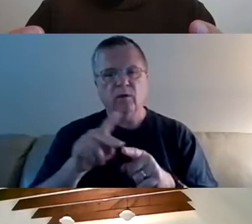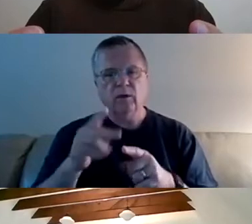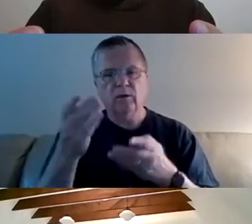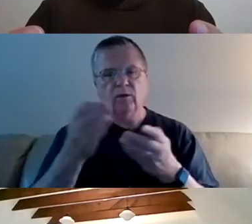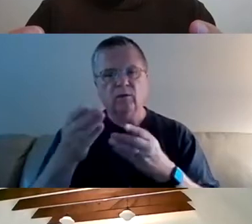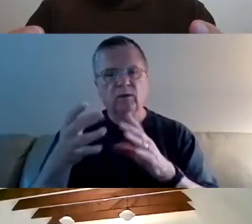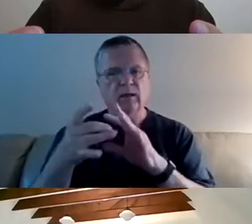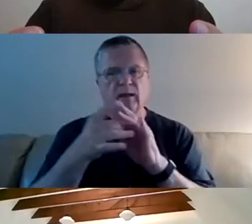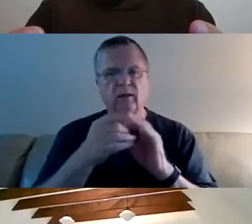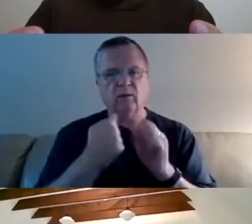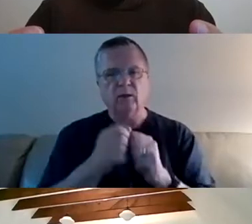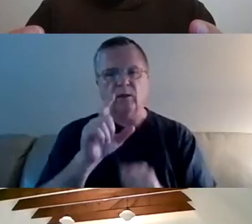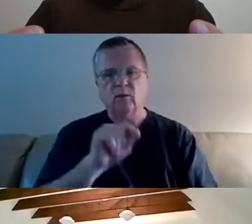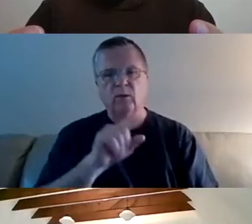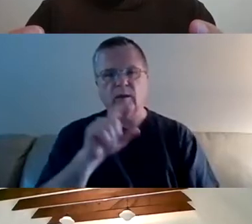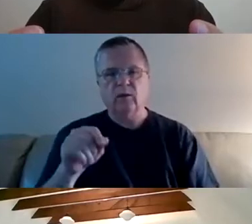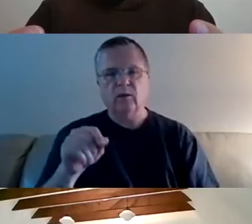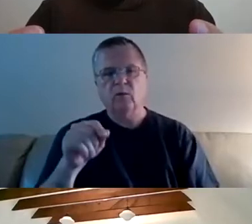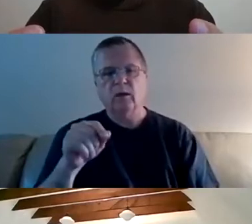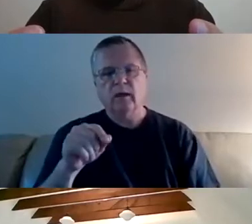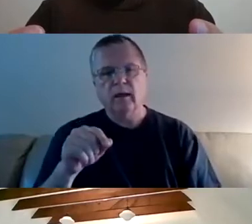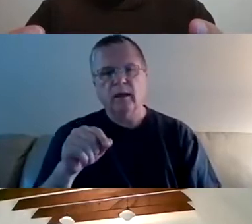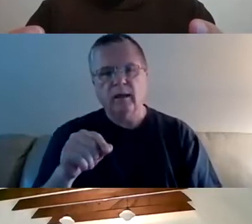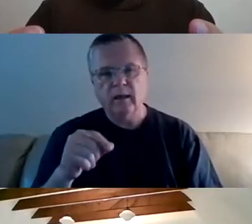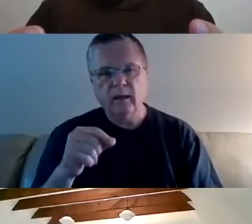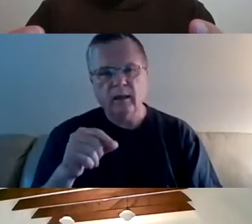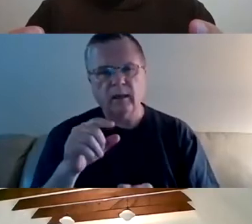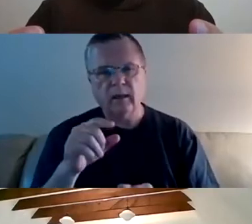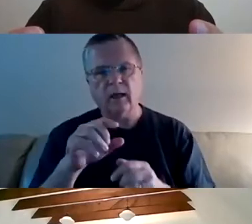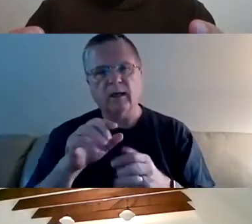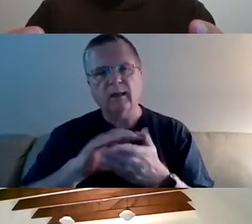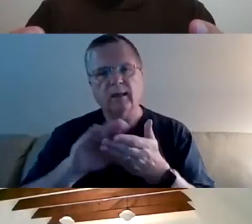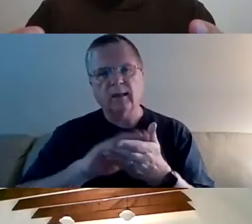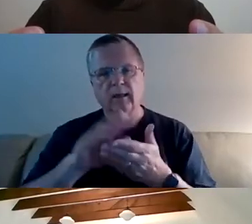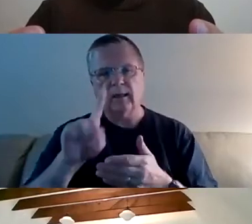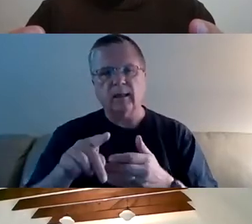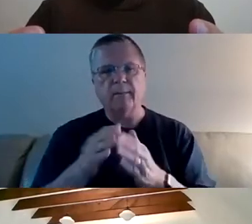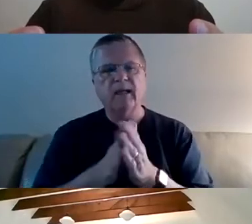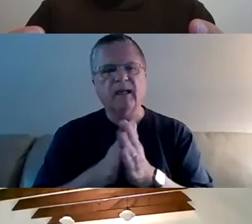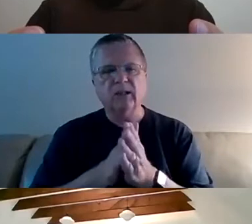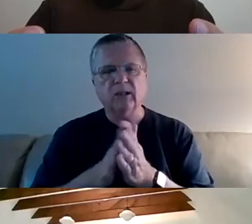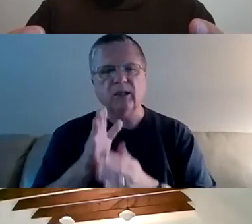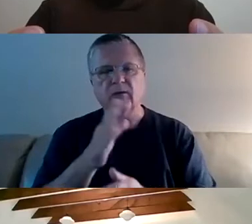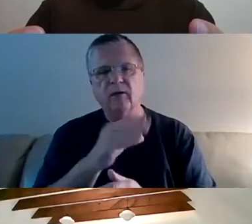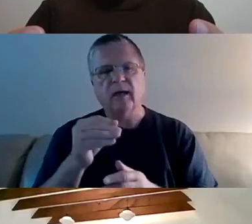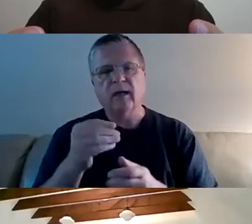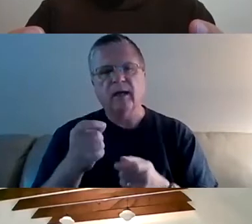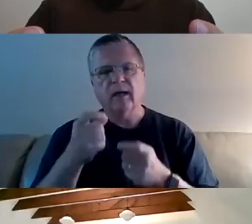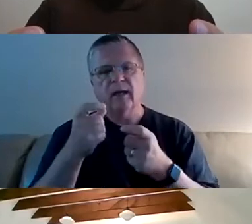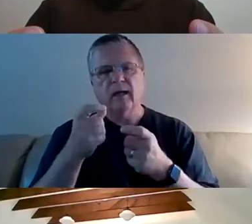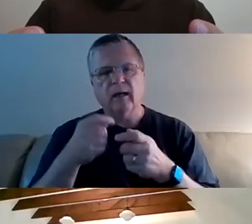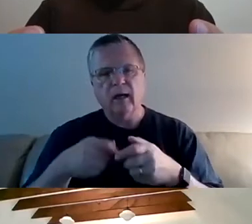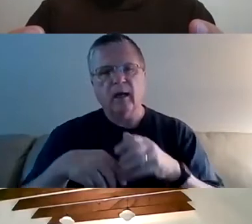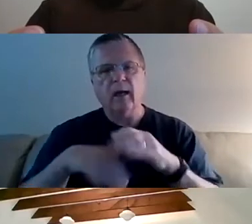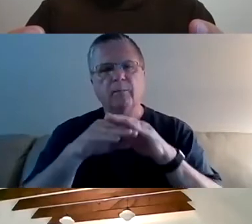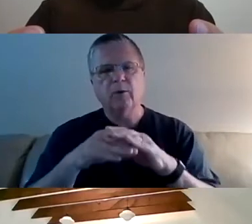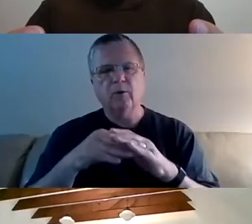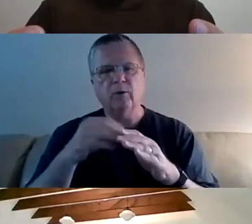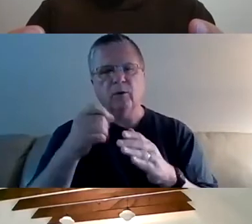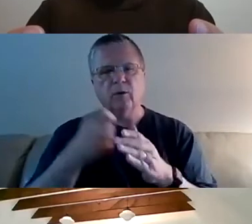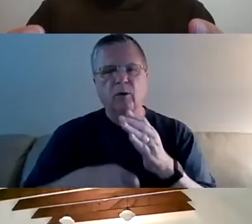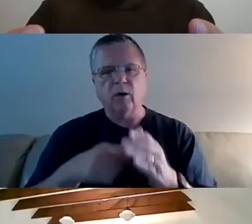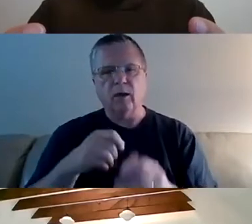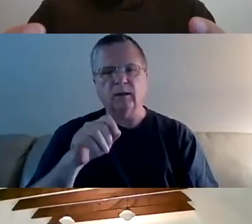2020 Pickup PJ Litter and Dumping Cleanup Initiative, and providing for payment of the cost not to exceed